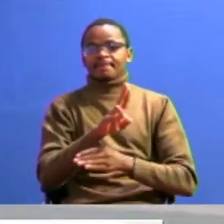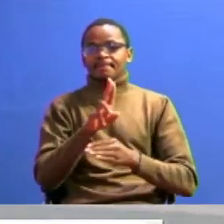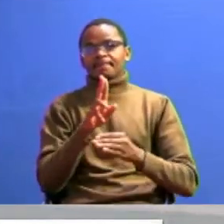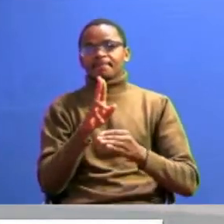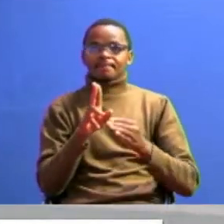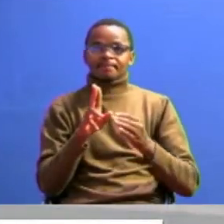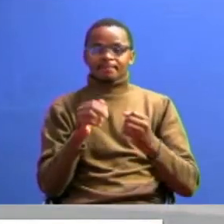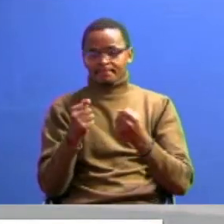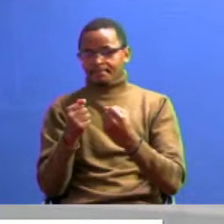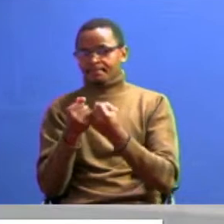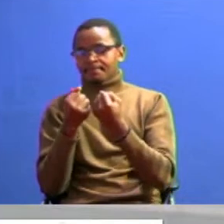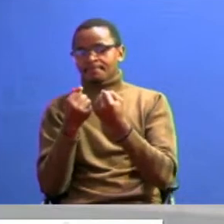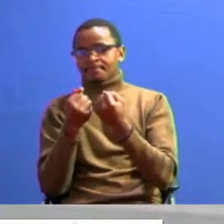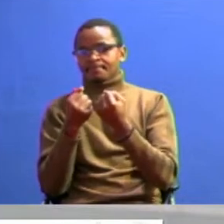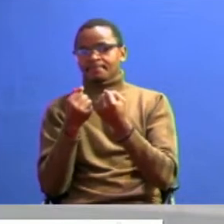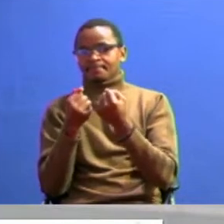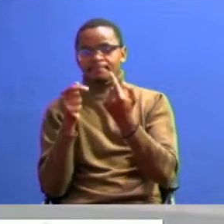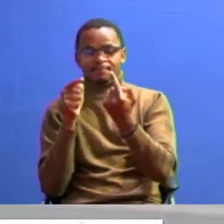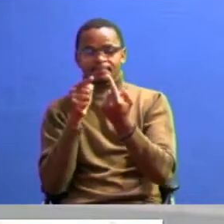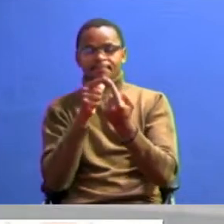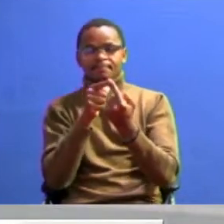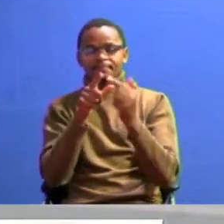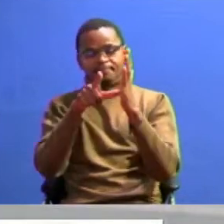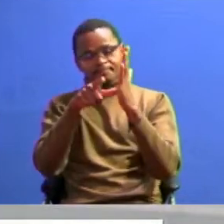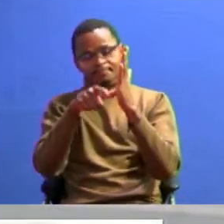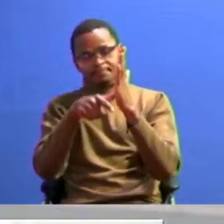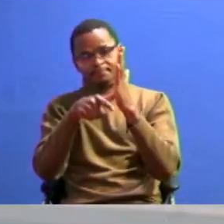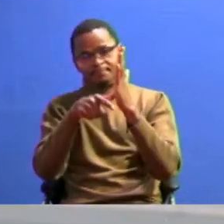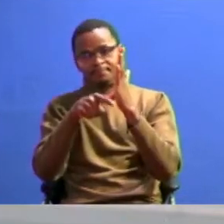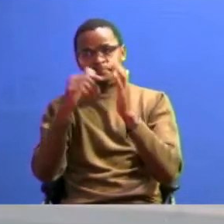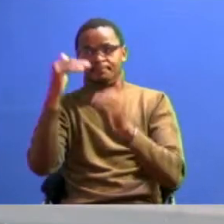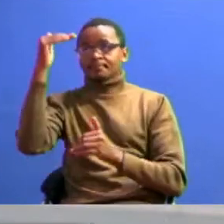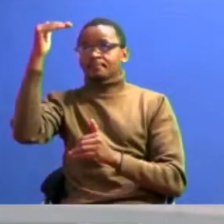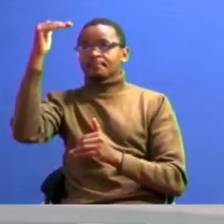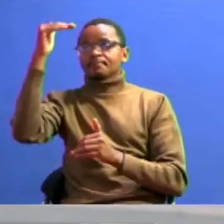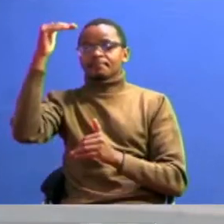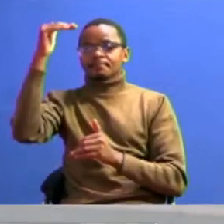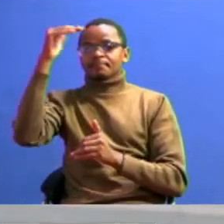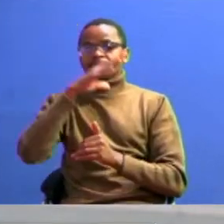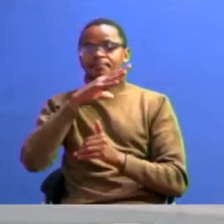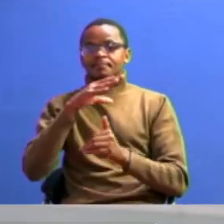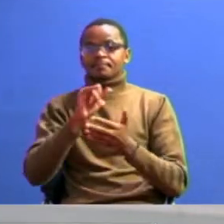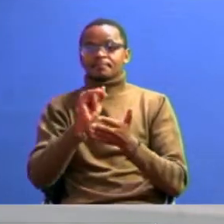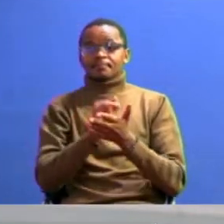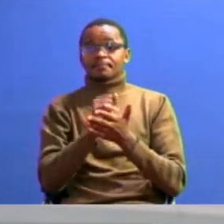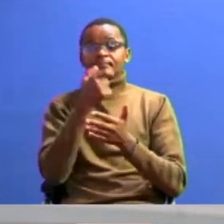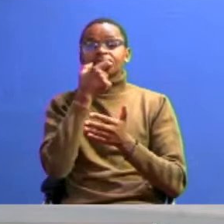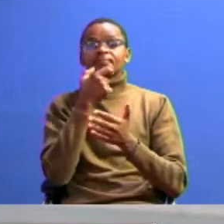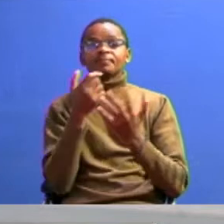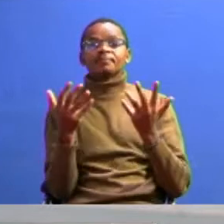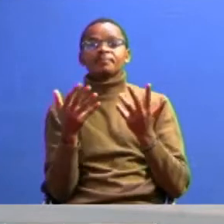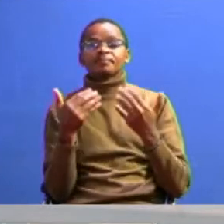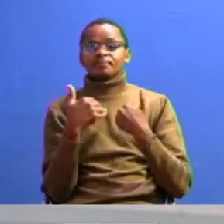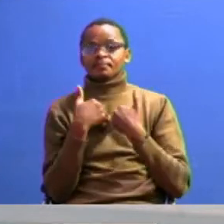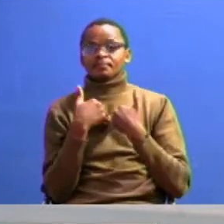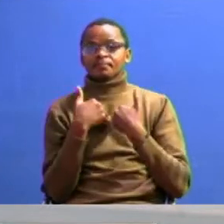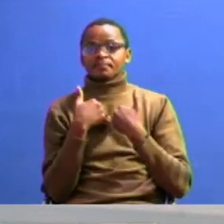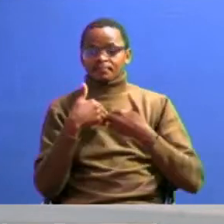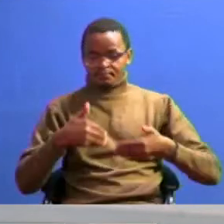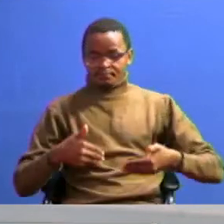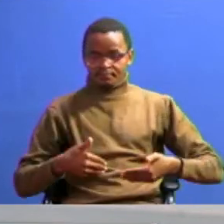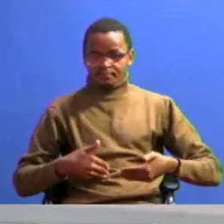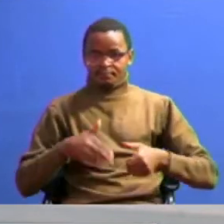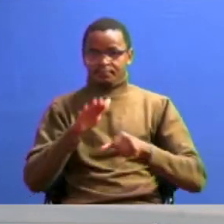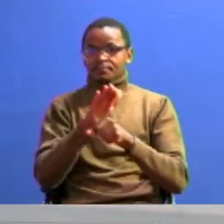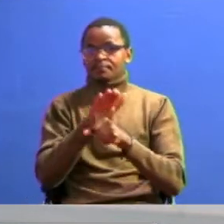to occur towards late adolescence and early adulthood. And that is the age when we have our youth,